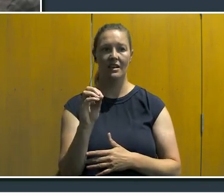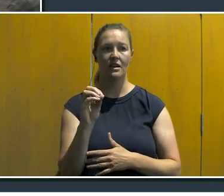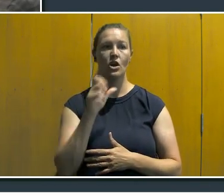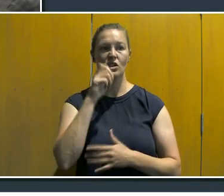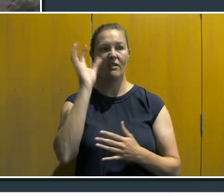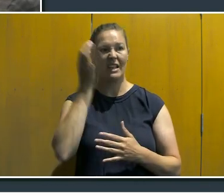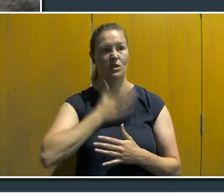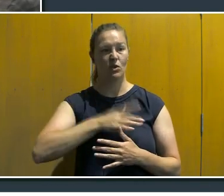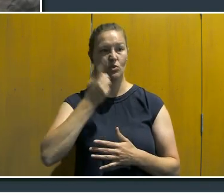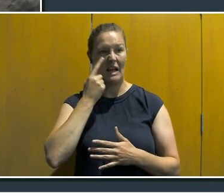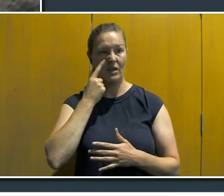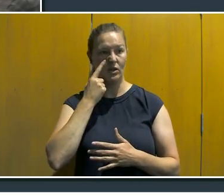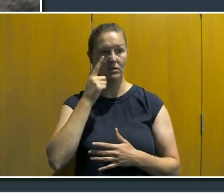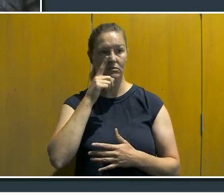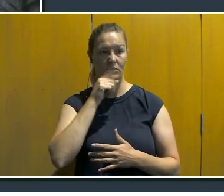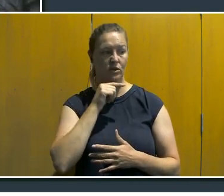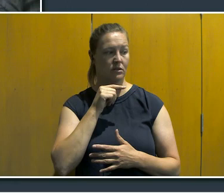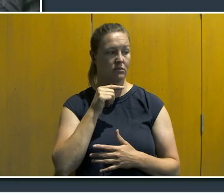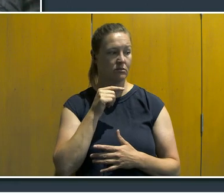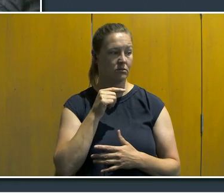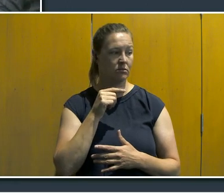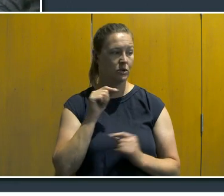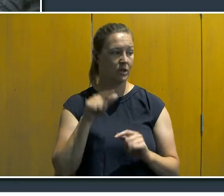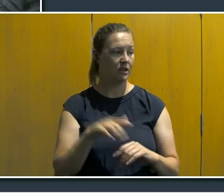look at them, we could Okay. come in.